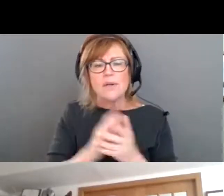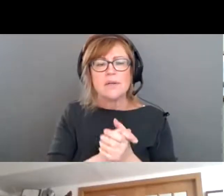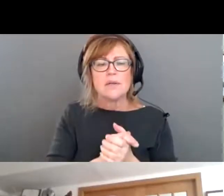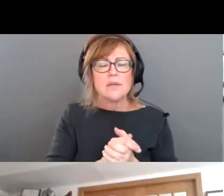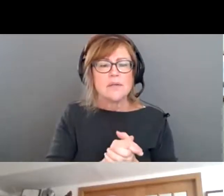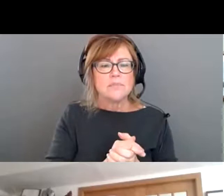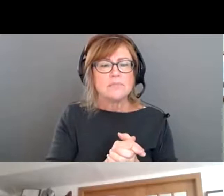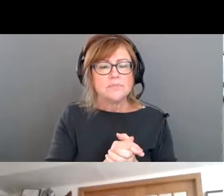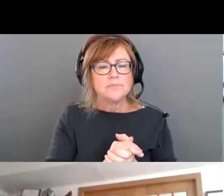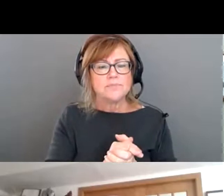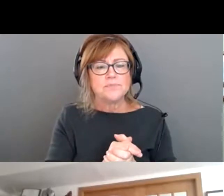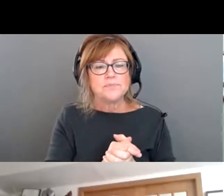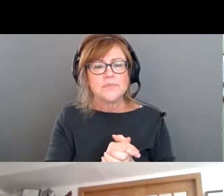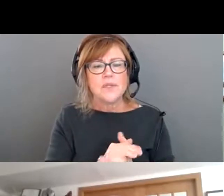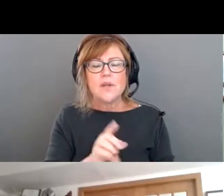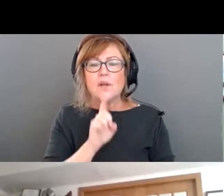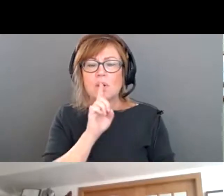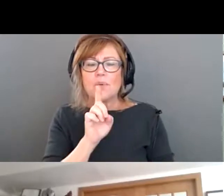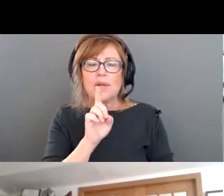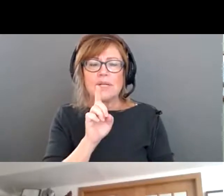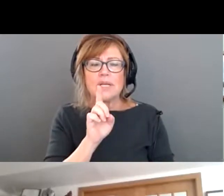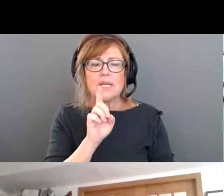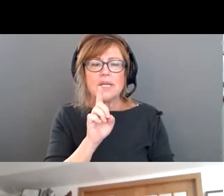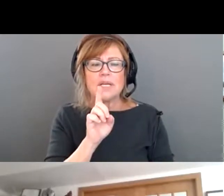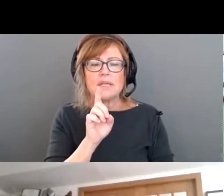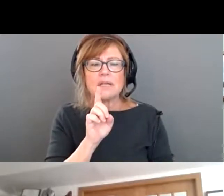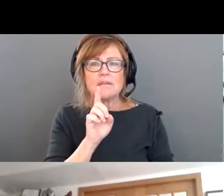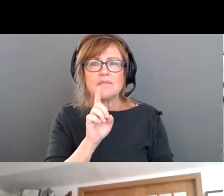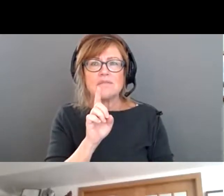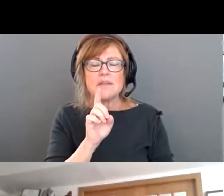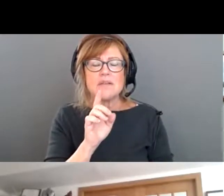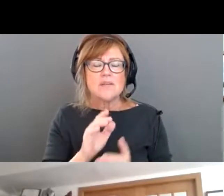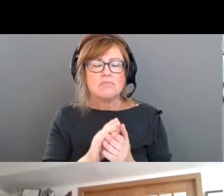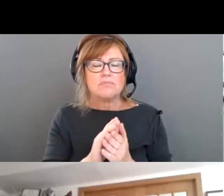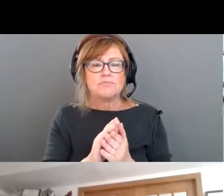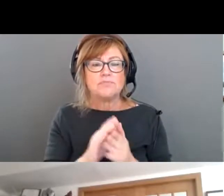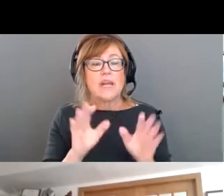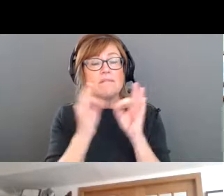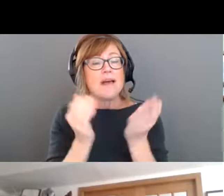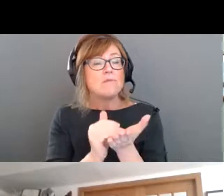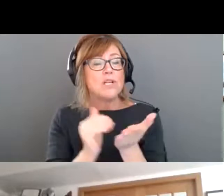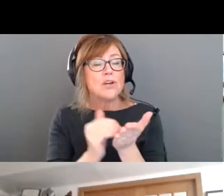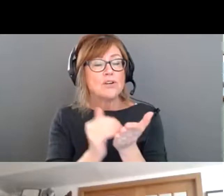bi-directional responsibility. There's a generation of family